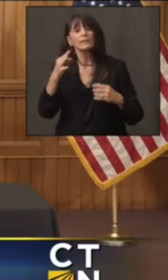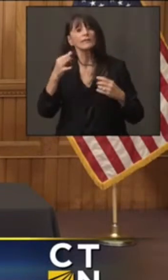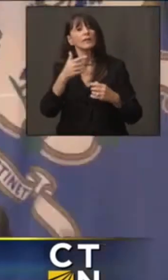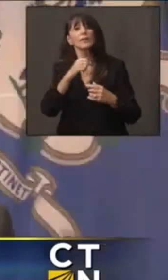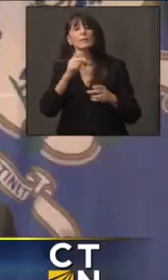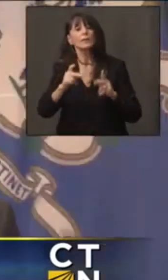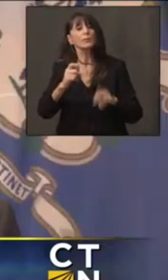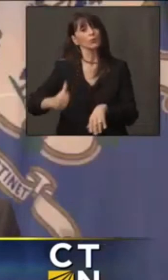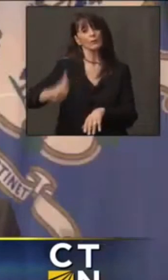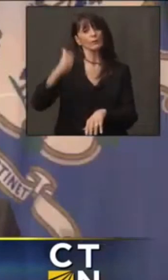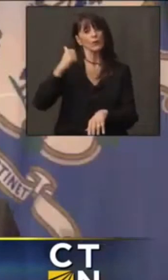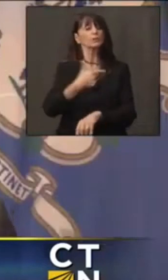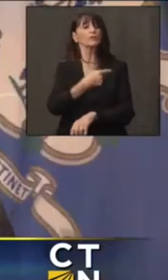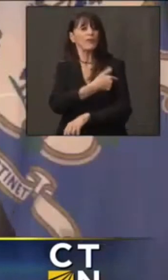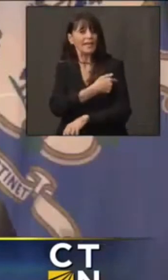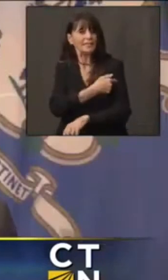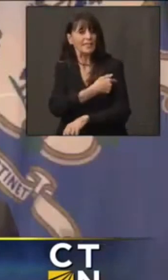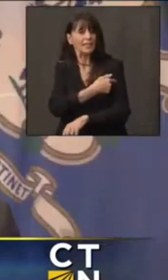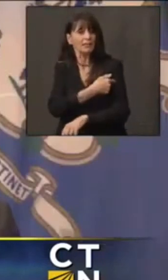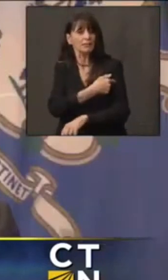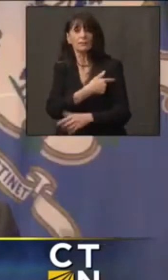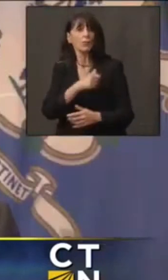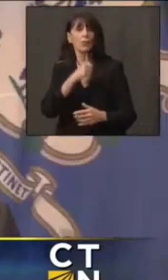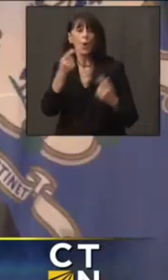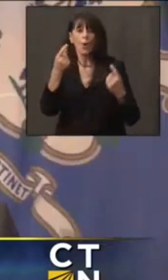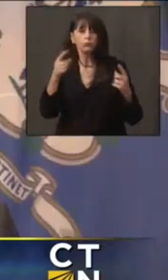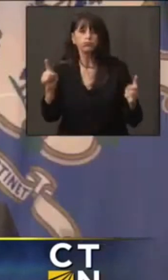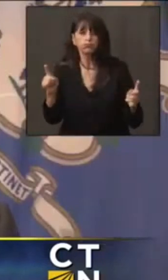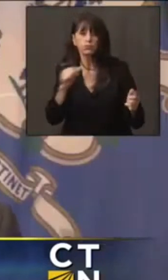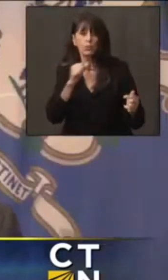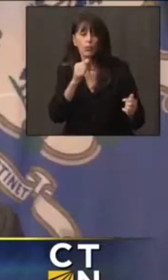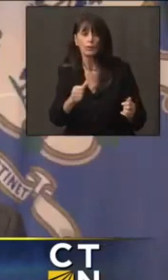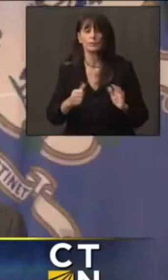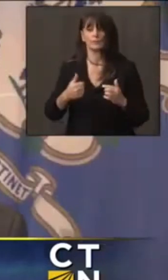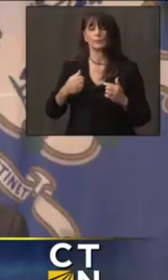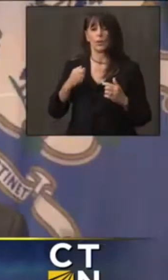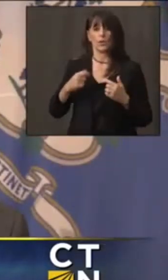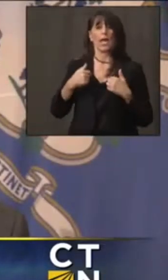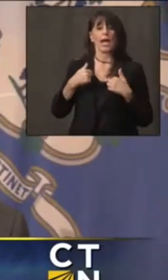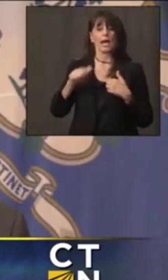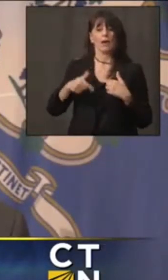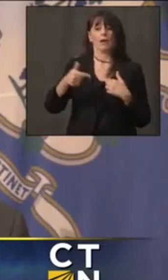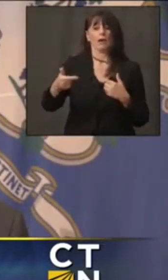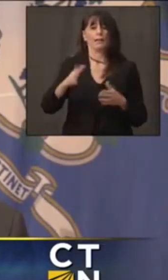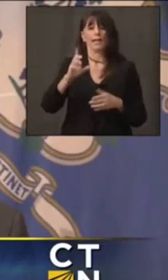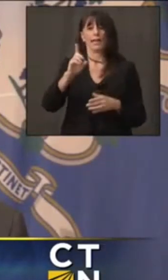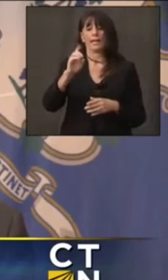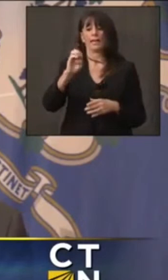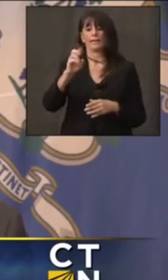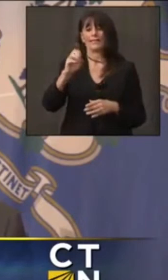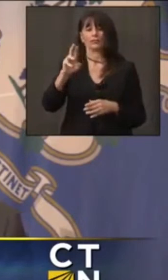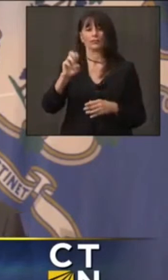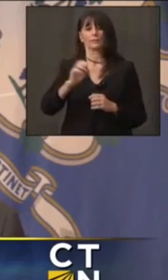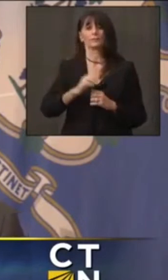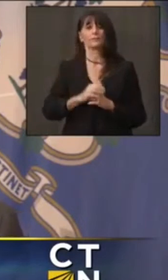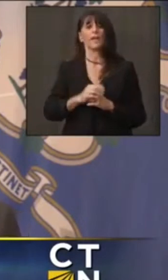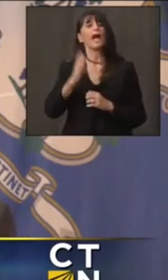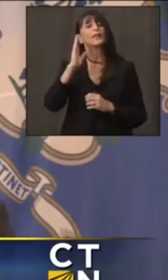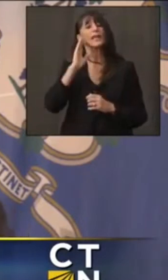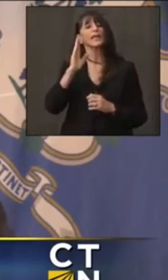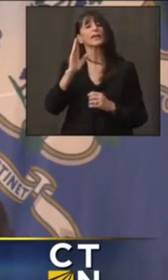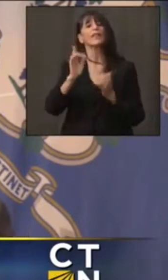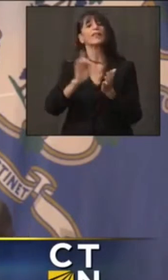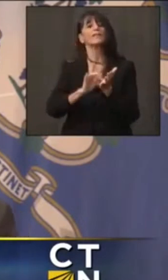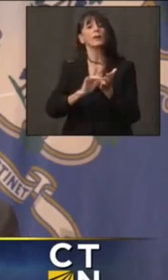going to start and then pass this right to Deirdre. But it does seem to me that I like the fact that the pharmaceutical companies themselves are stepping up.